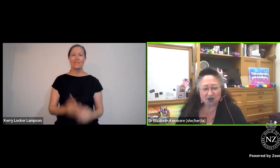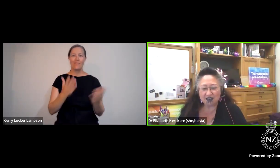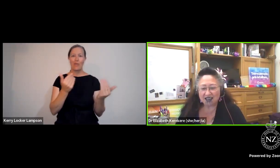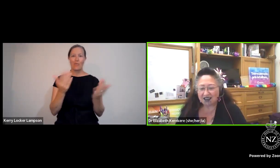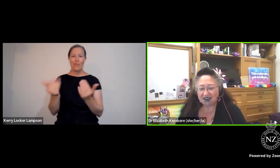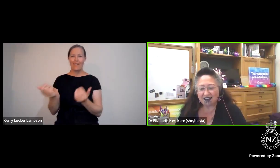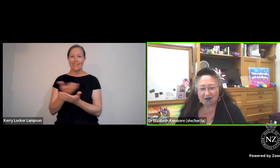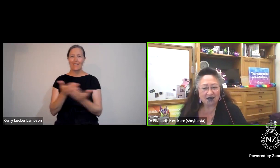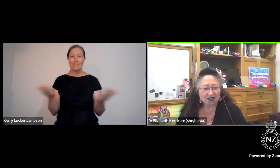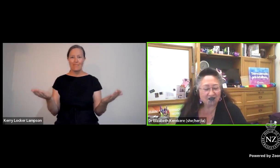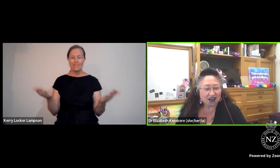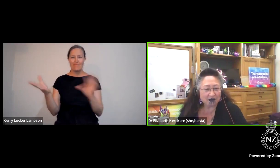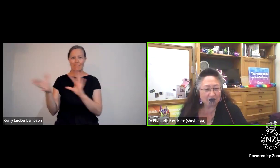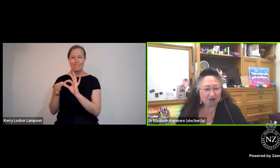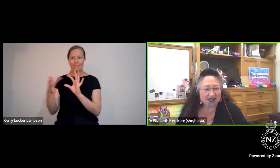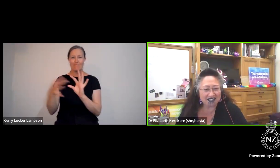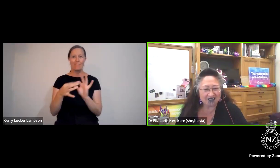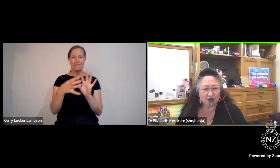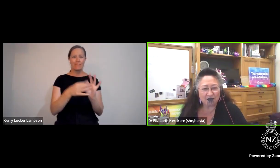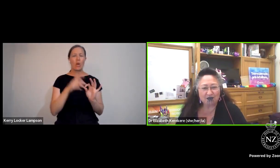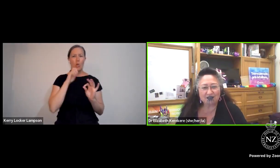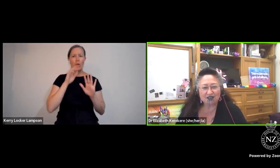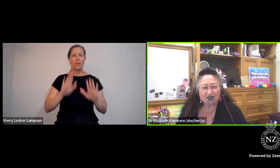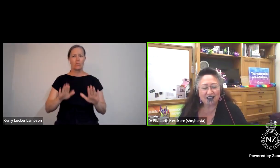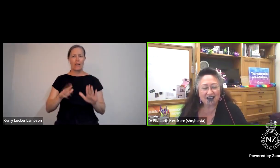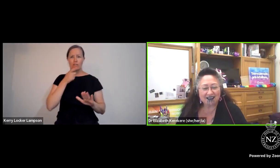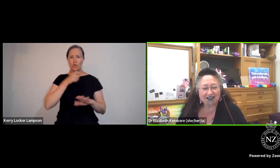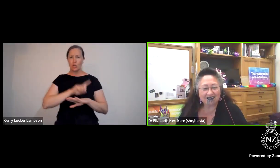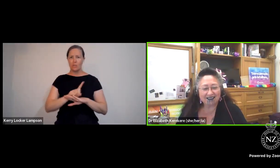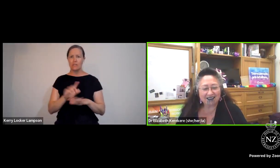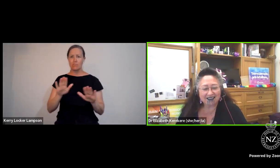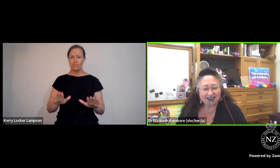who's joining in. I'm going to give it a couple of minutes for people to